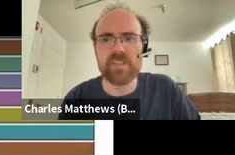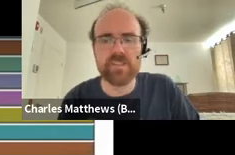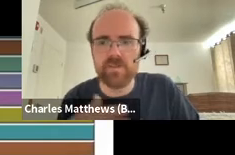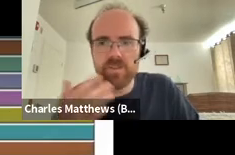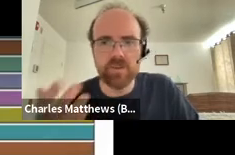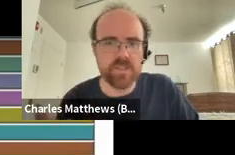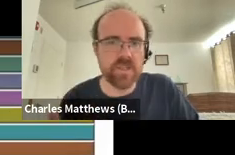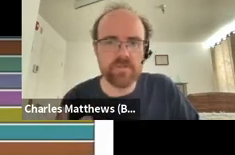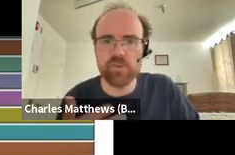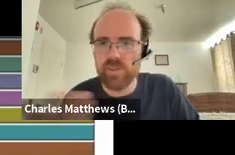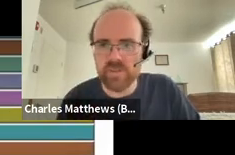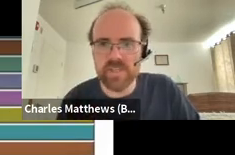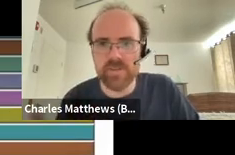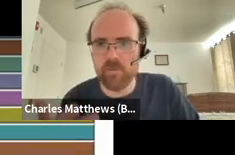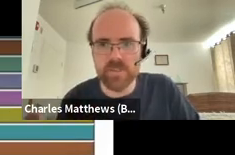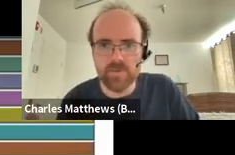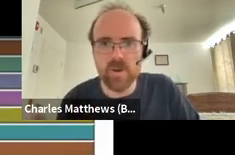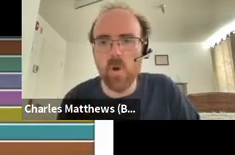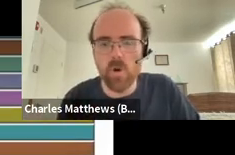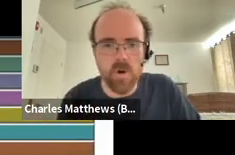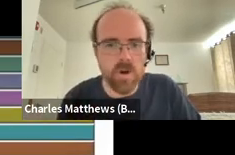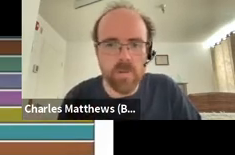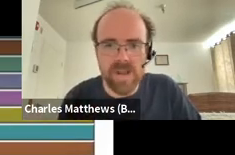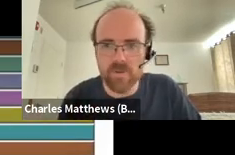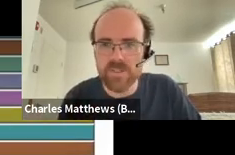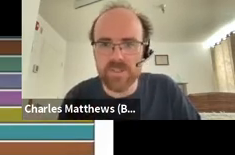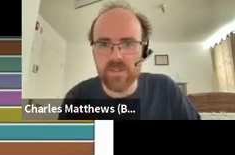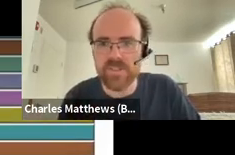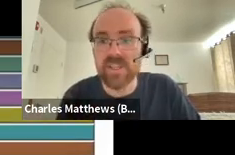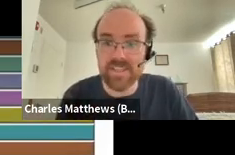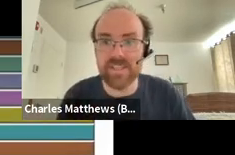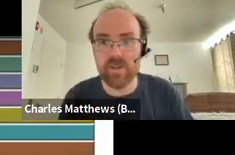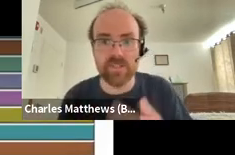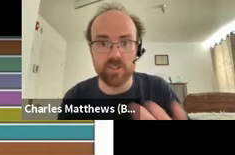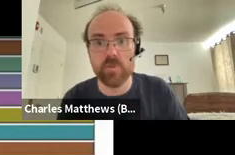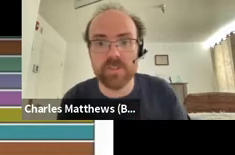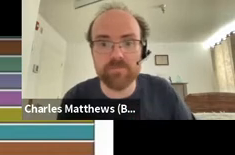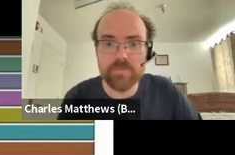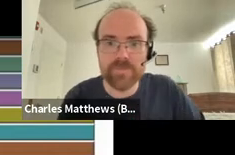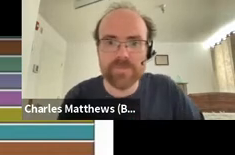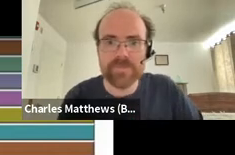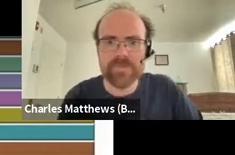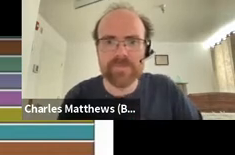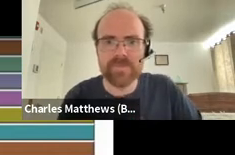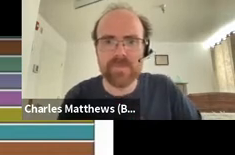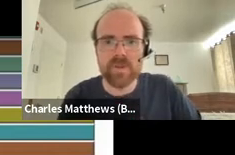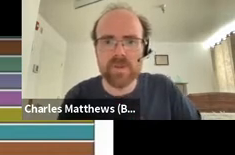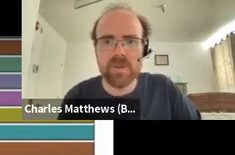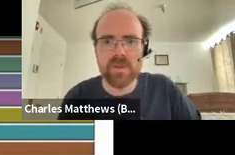and the user can use a screen reader, voiceover, or a mouse to select the sounds as loops.